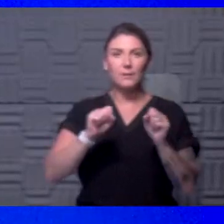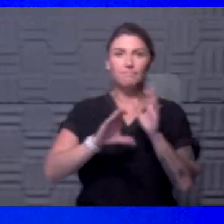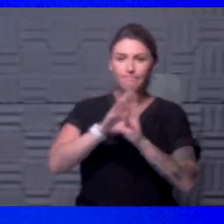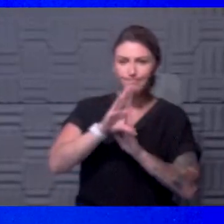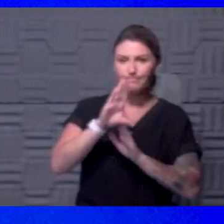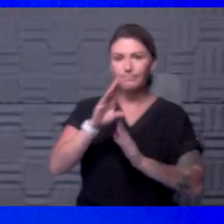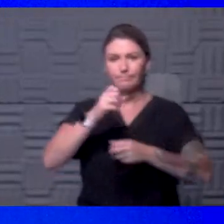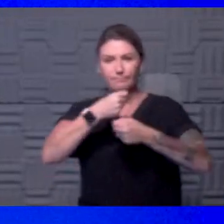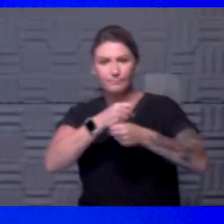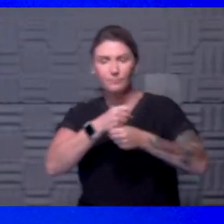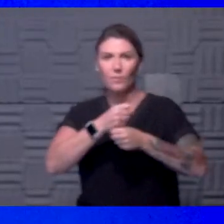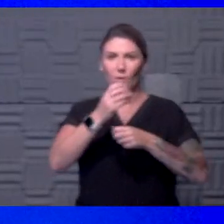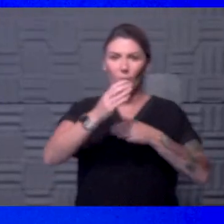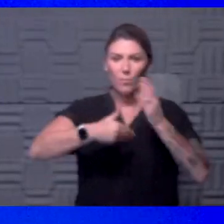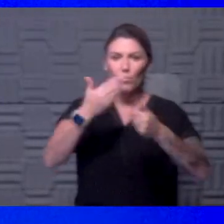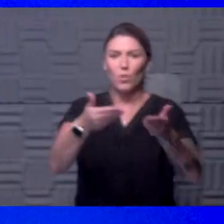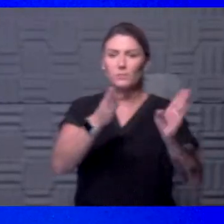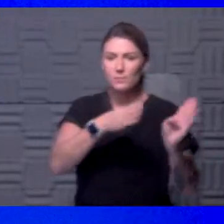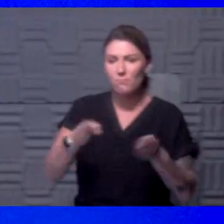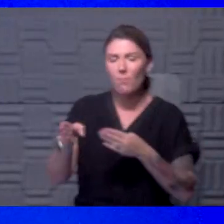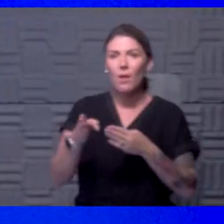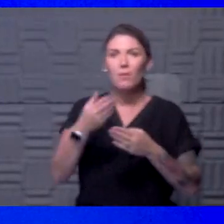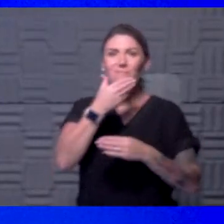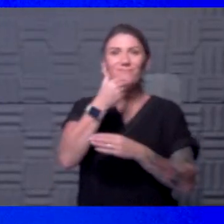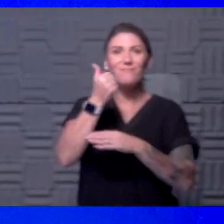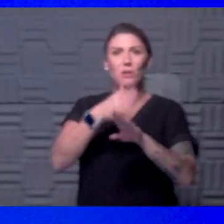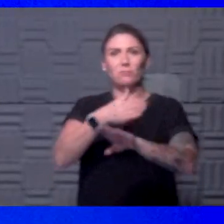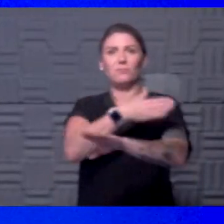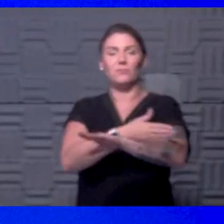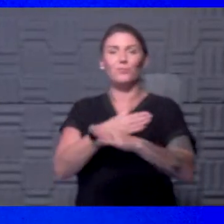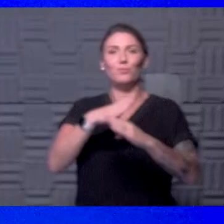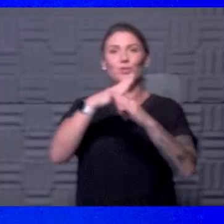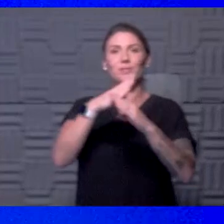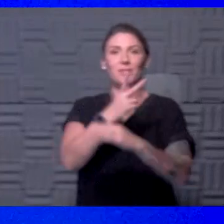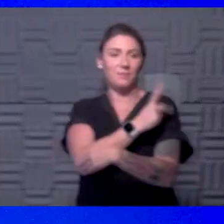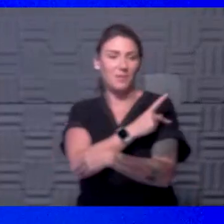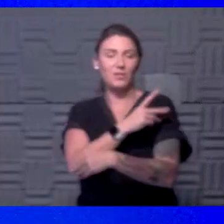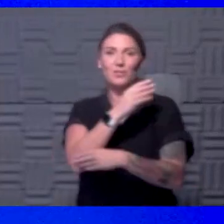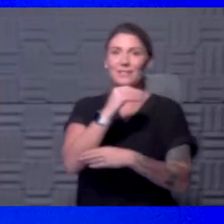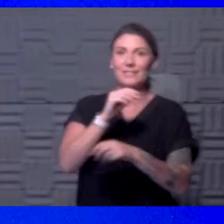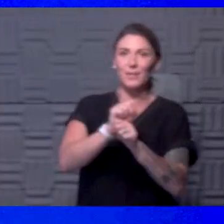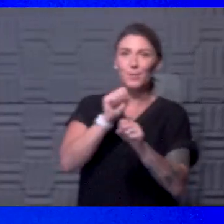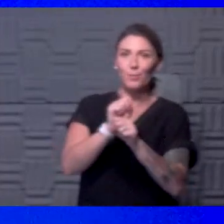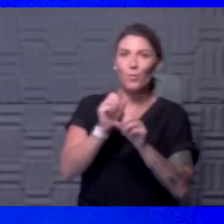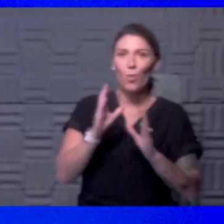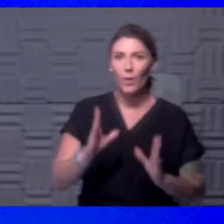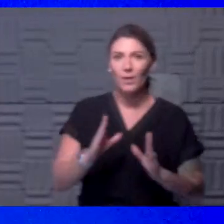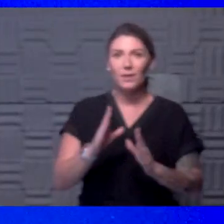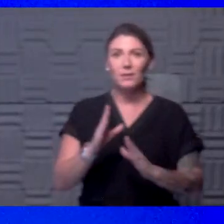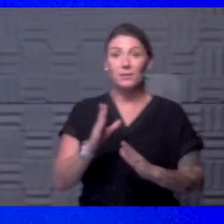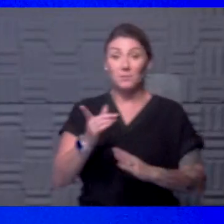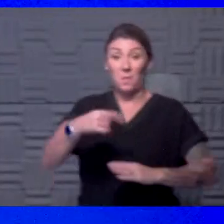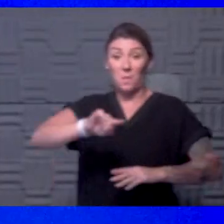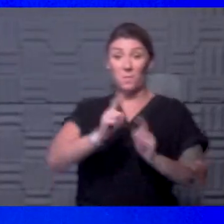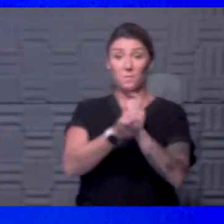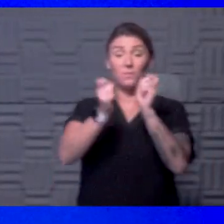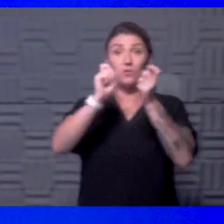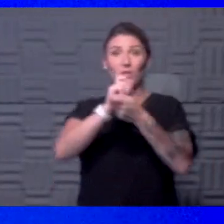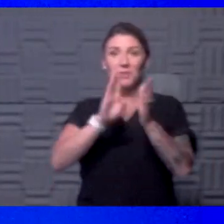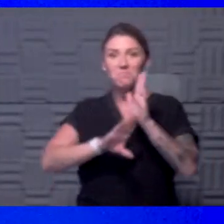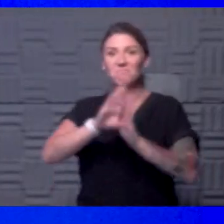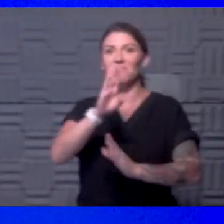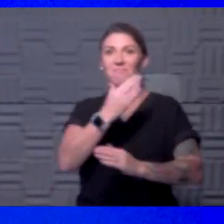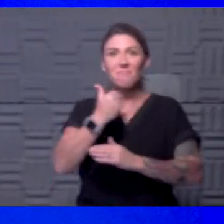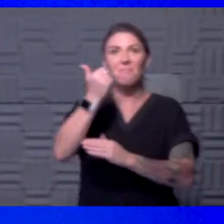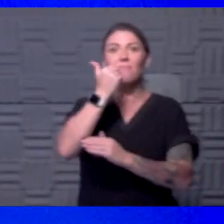our processes better for protecting our patients and our employees. Those have evolved even more greatly